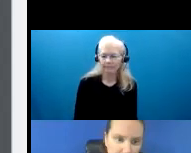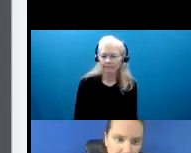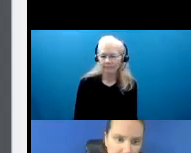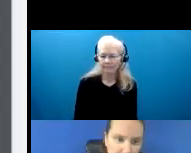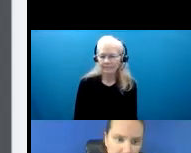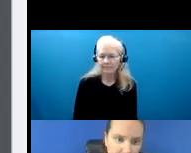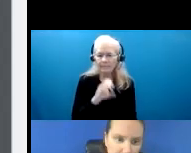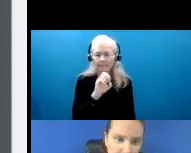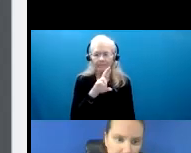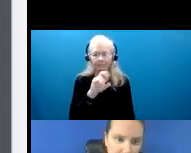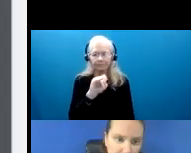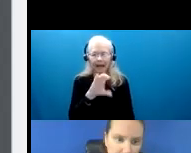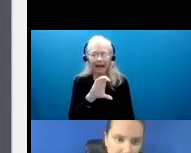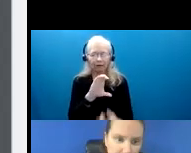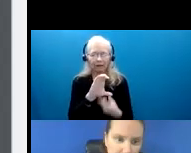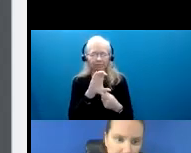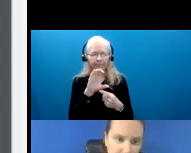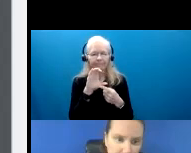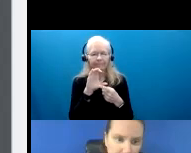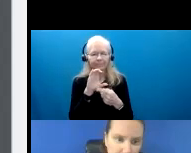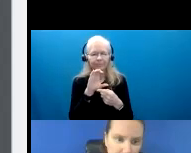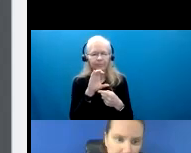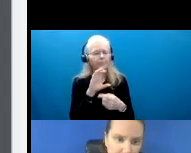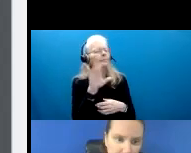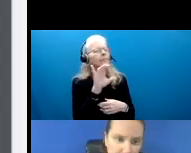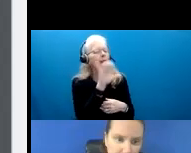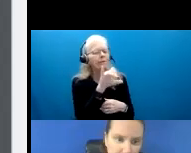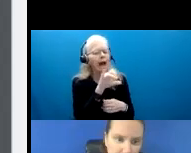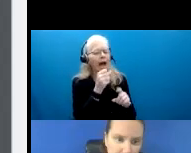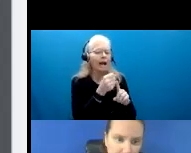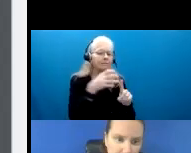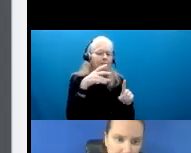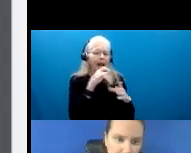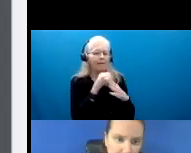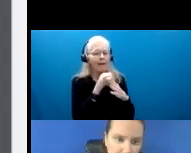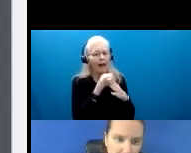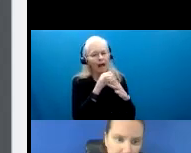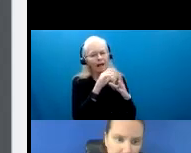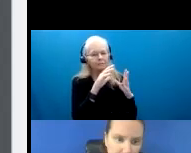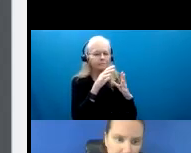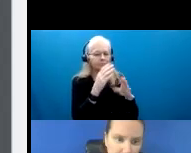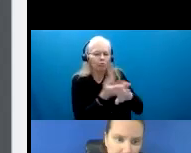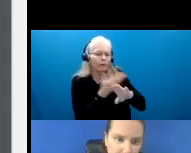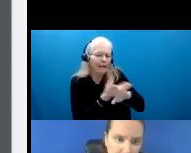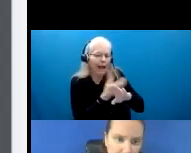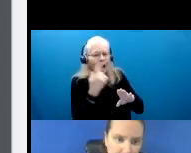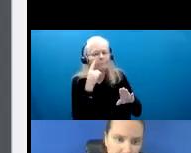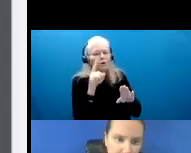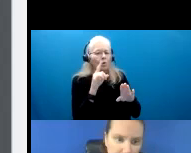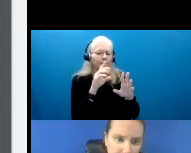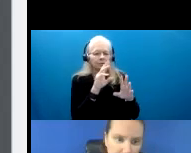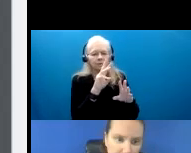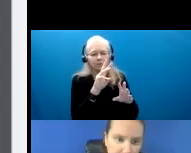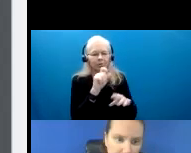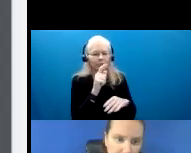Well, like on the expanding weatherization rehabilitation, what does that do to increase the